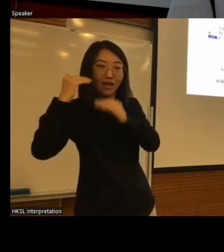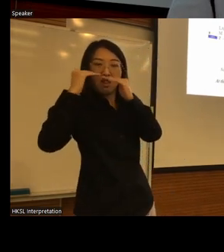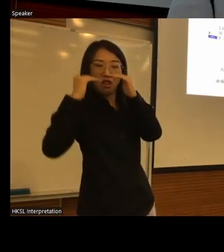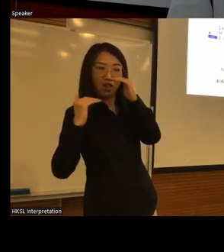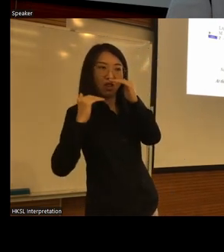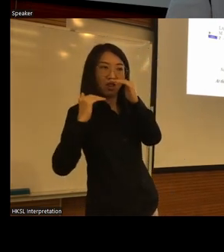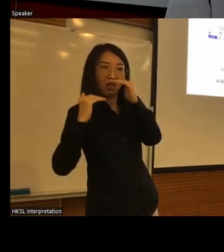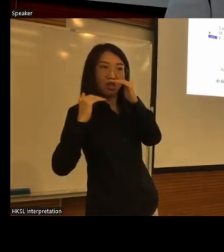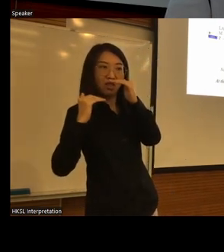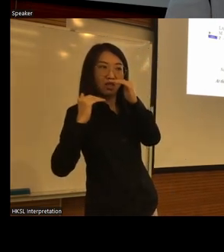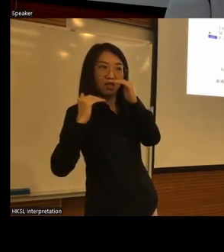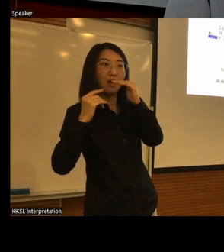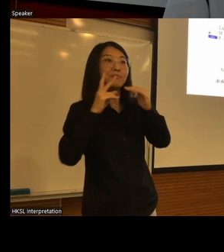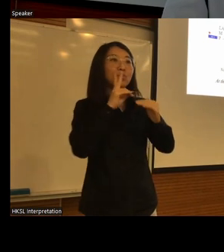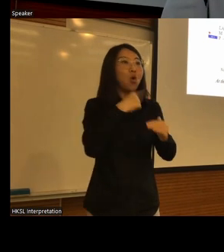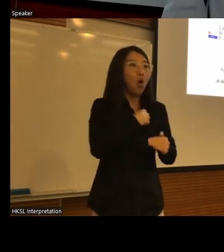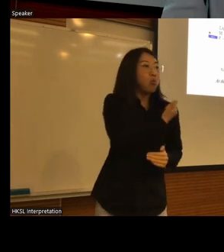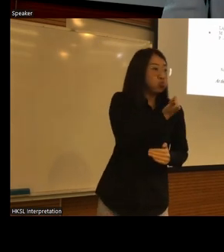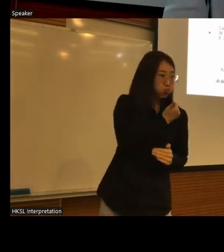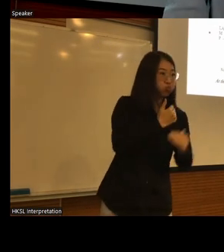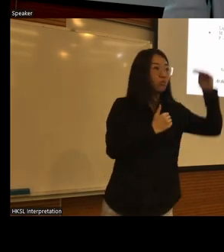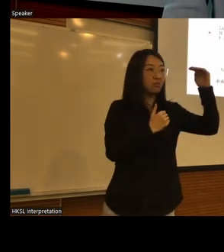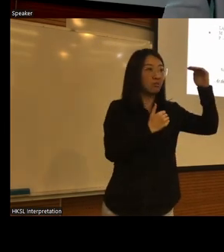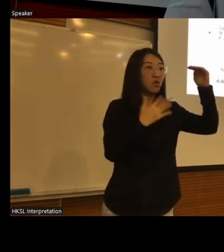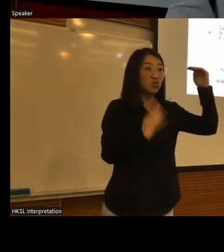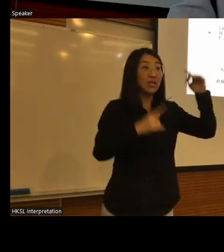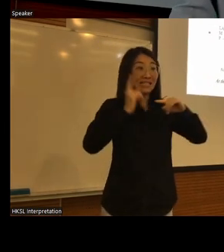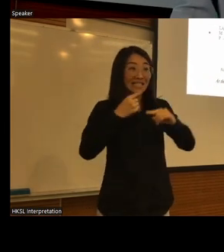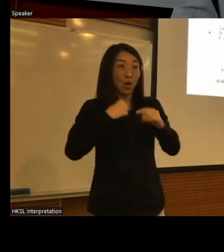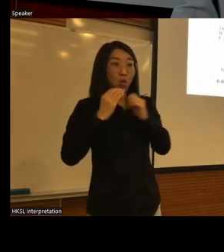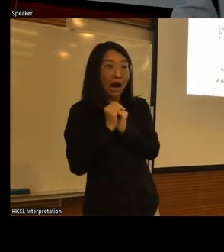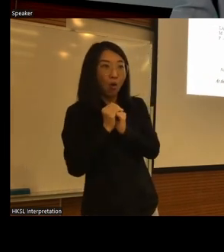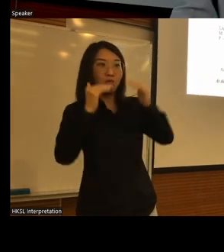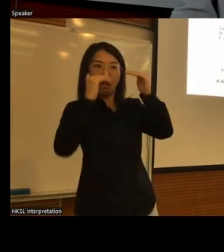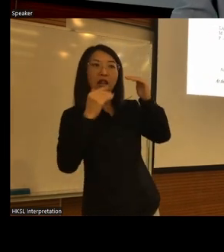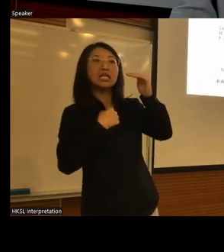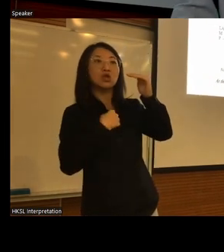less than what was available, than what the interpreter had. But at that